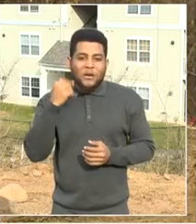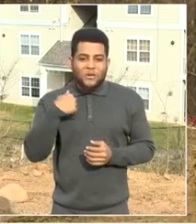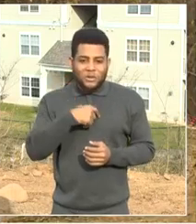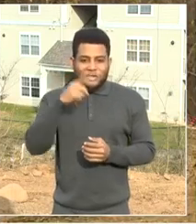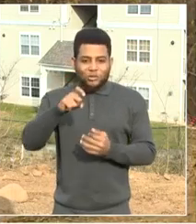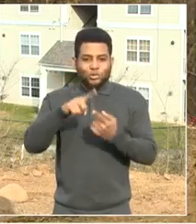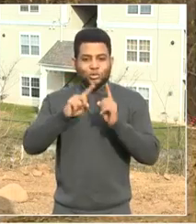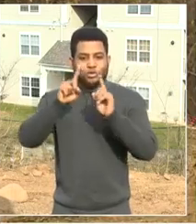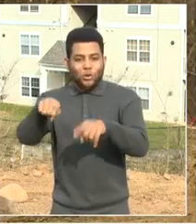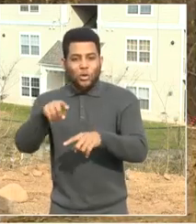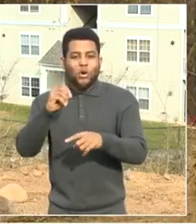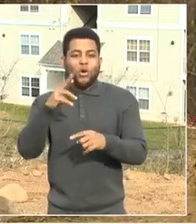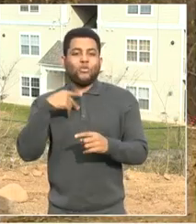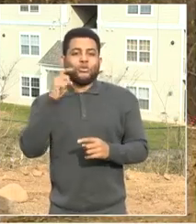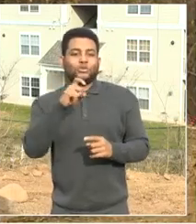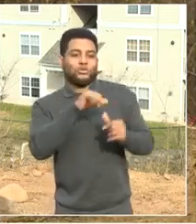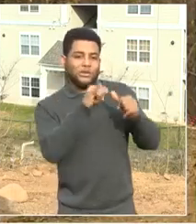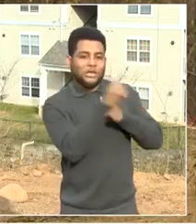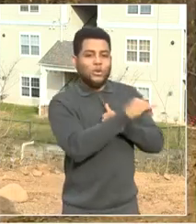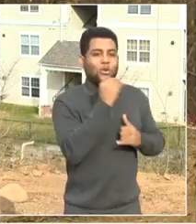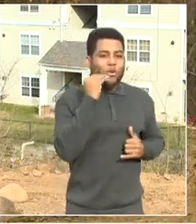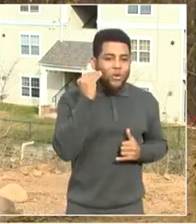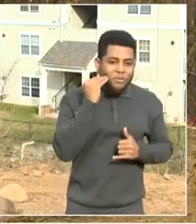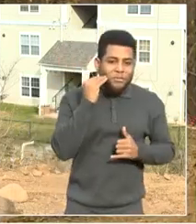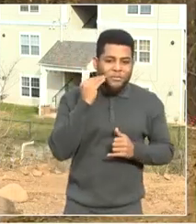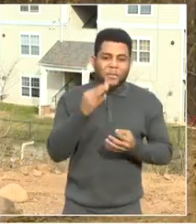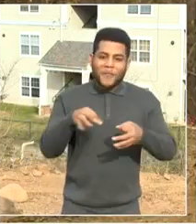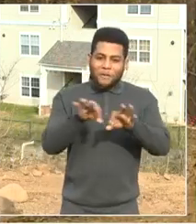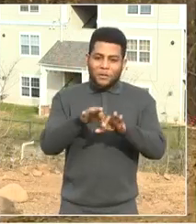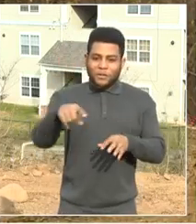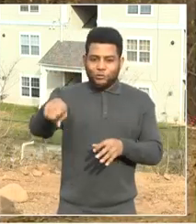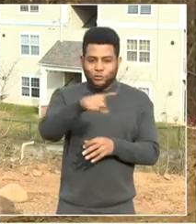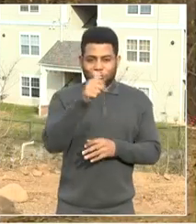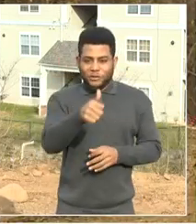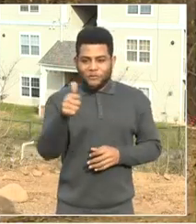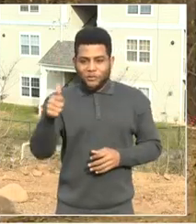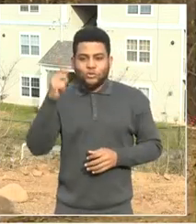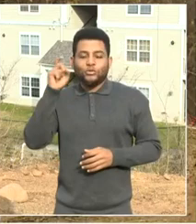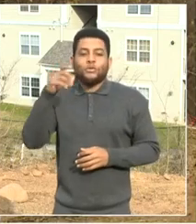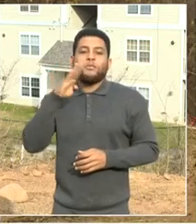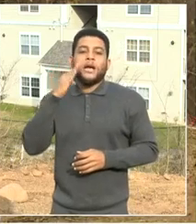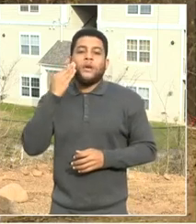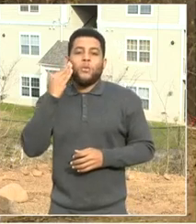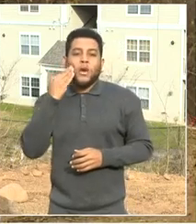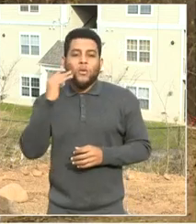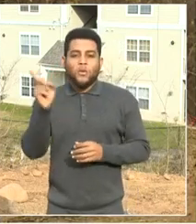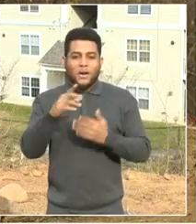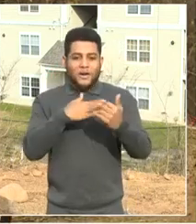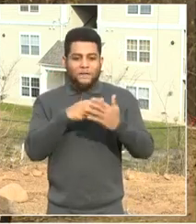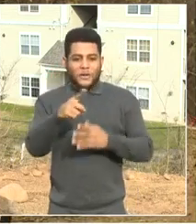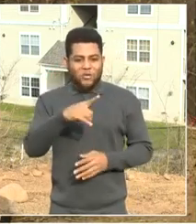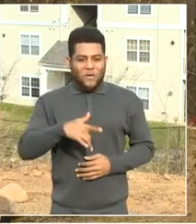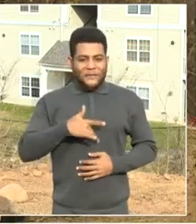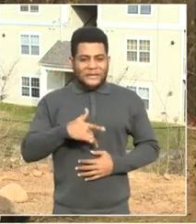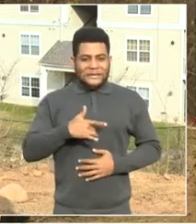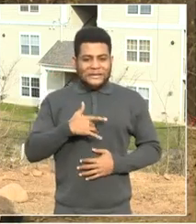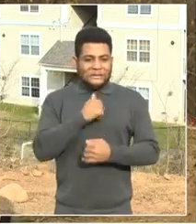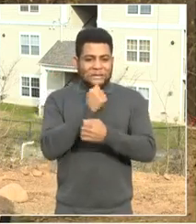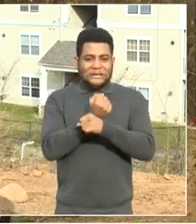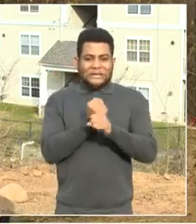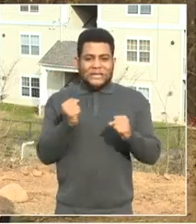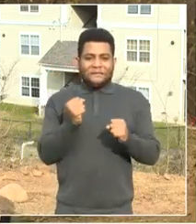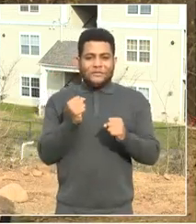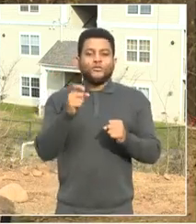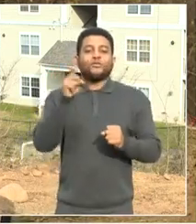and that includes in private homes and in other settings where you're not sure. figure out how you can get tested before you can